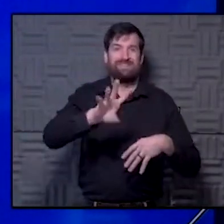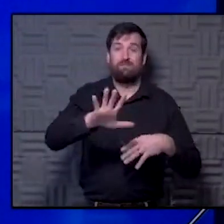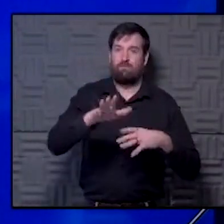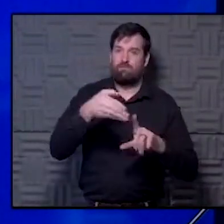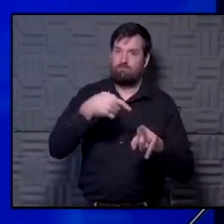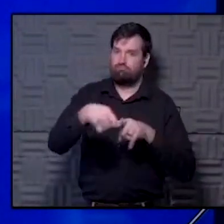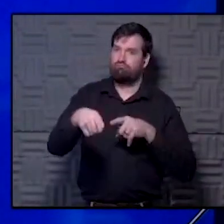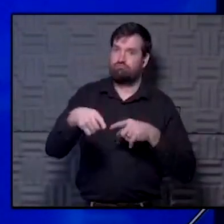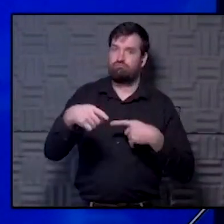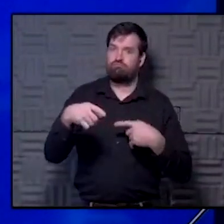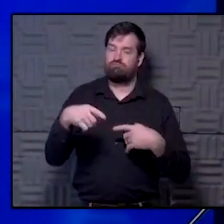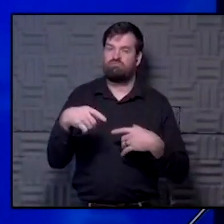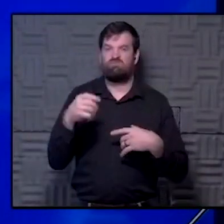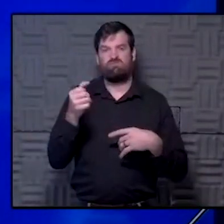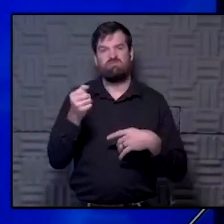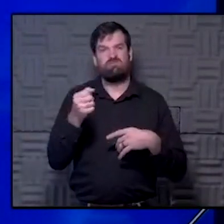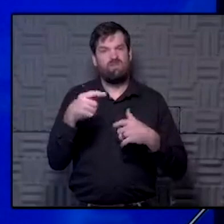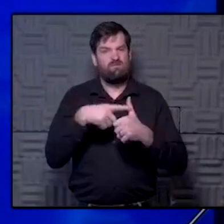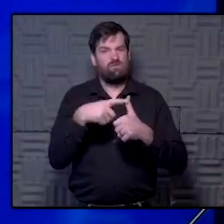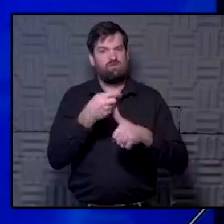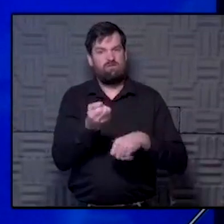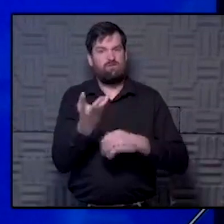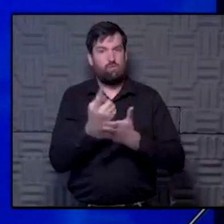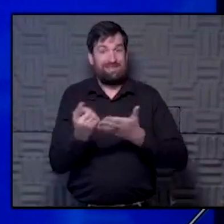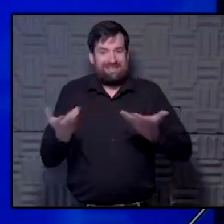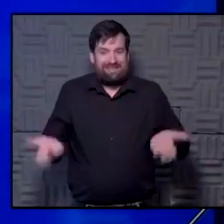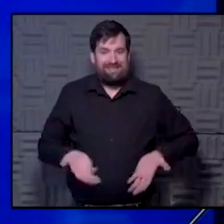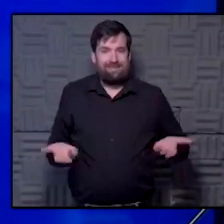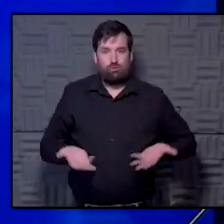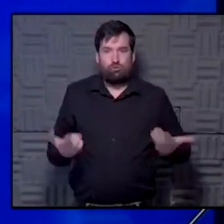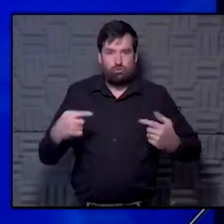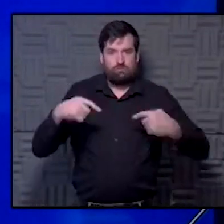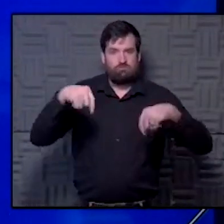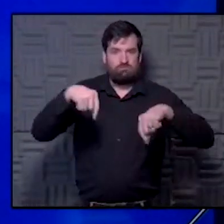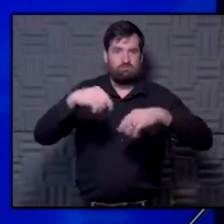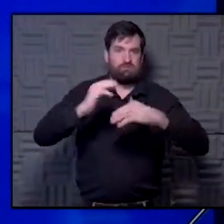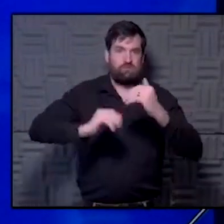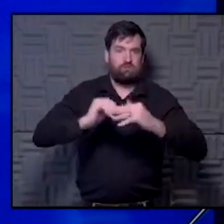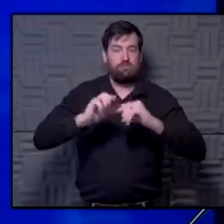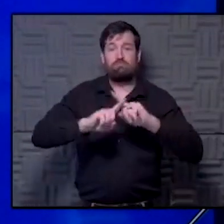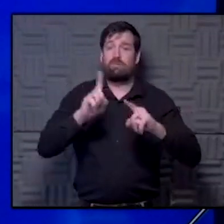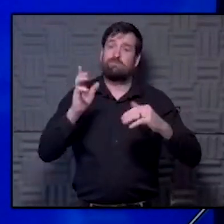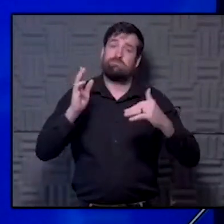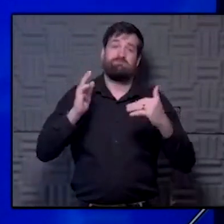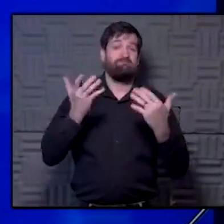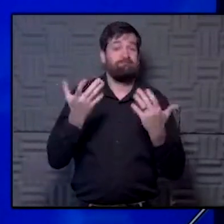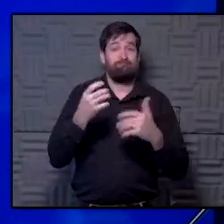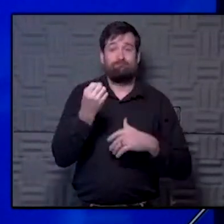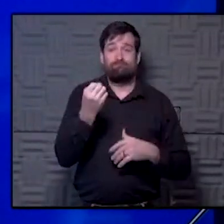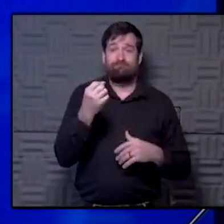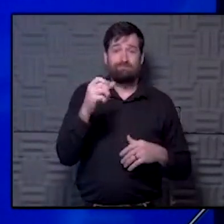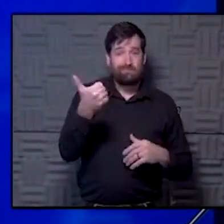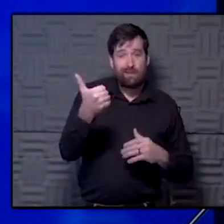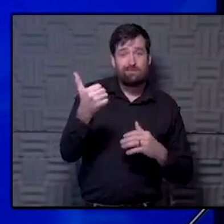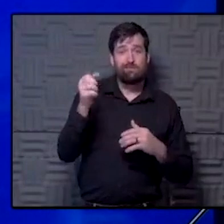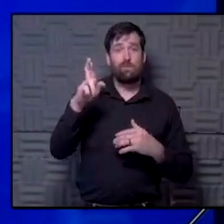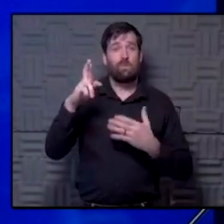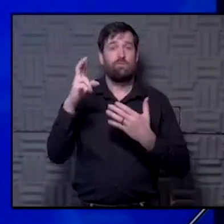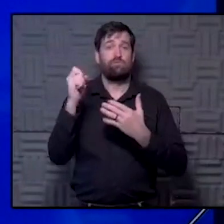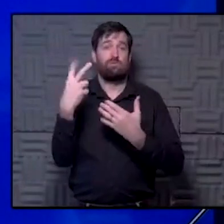primarily in the first several weeks, I would bet, here in our facilities. But 10,000, maybe 12,000 per week if we can get the